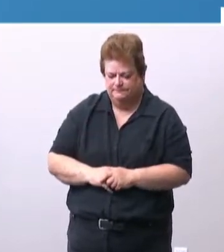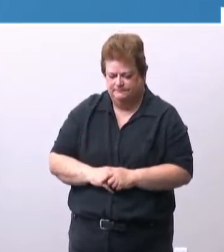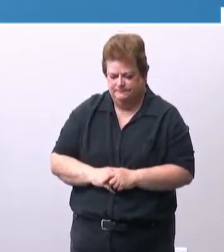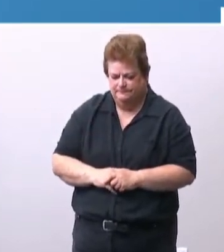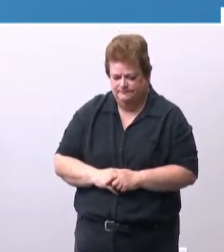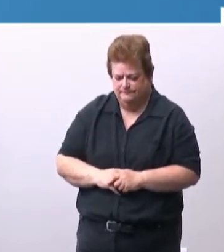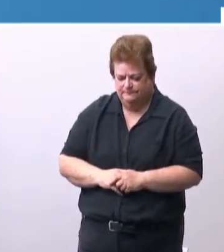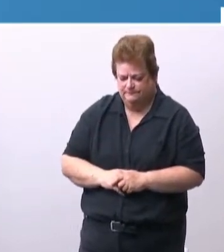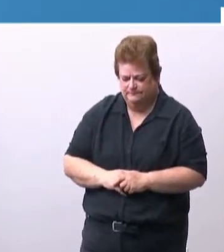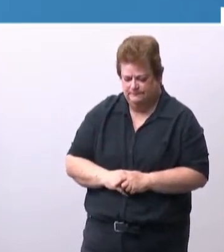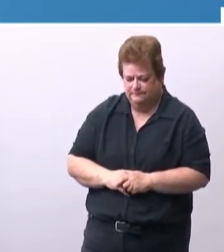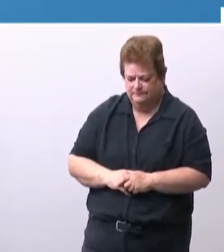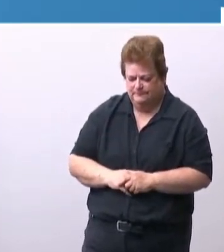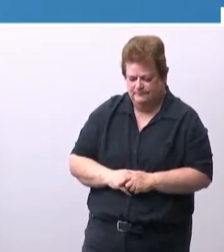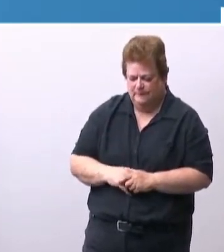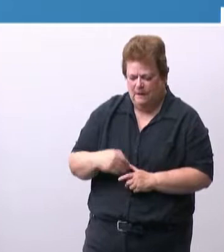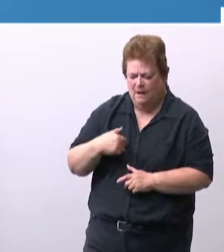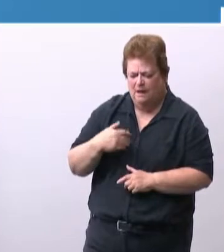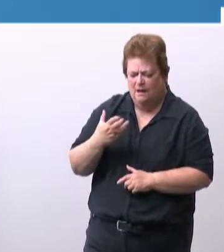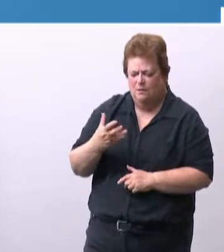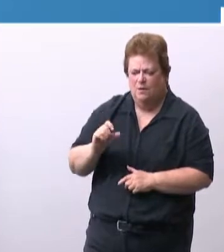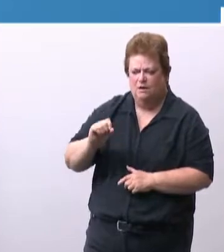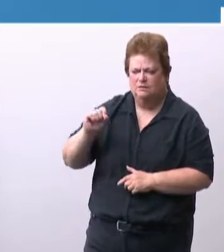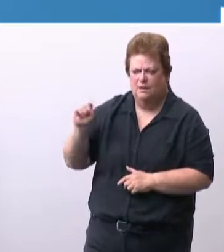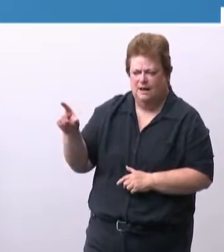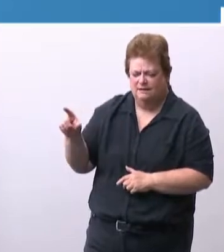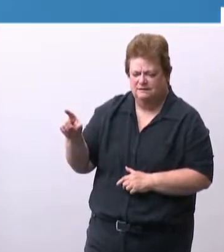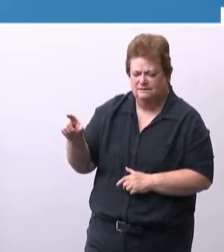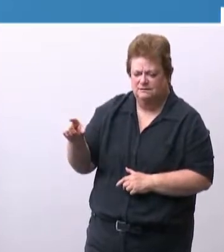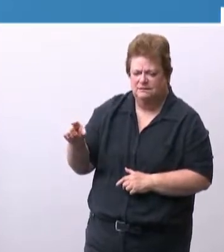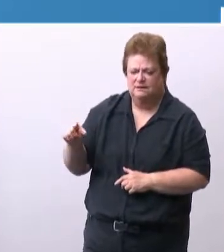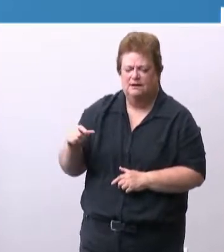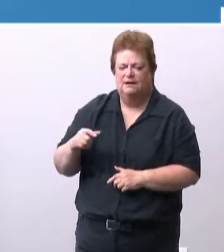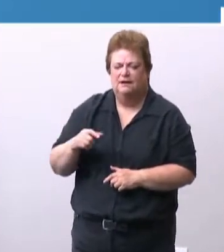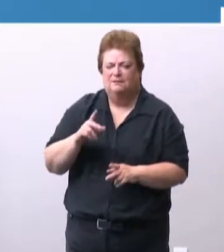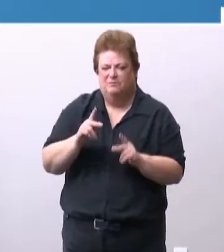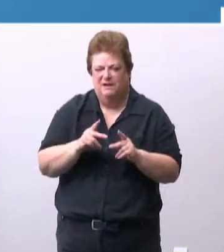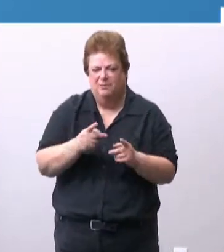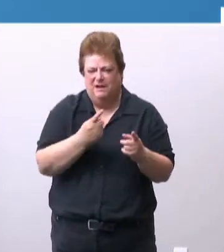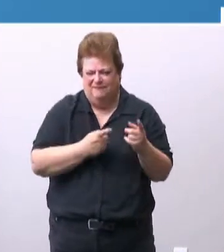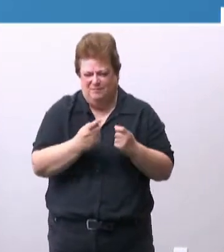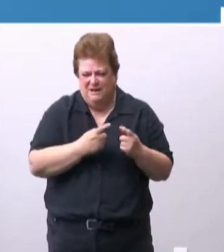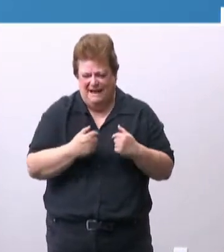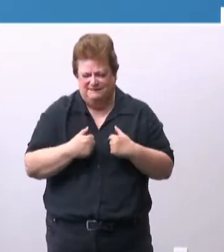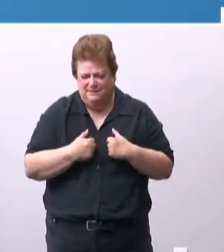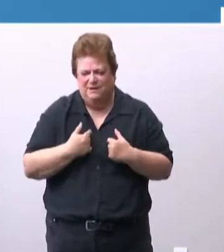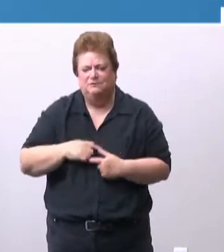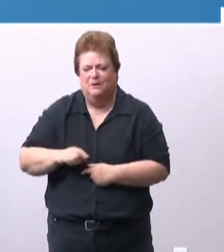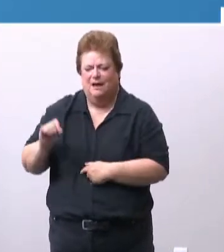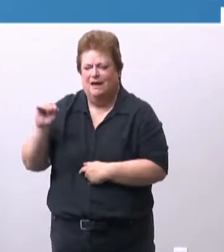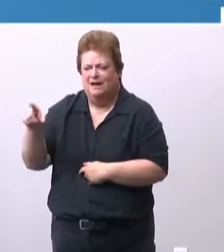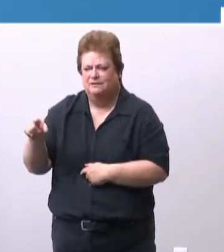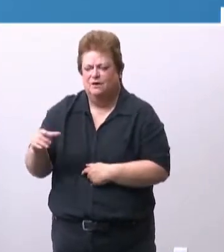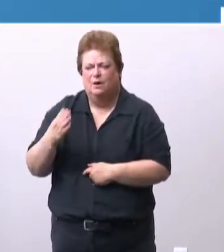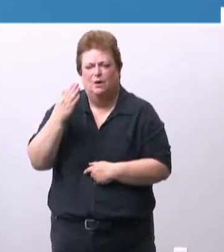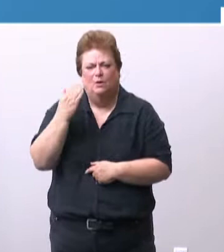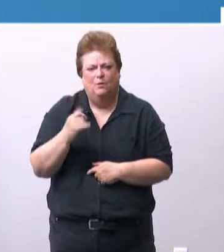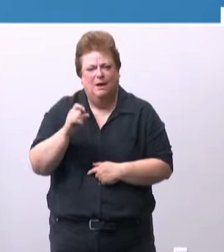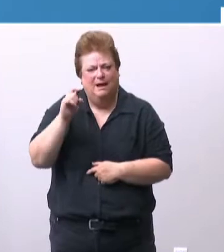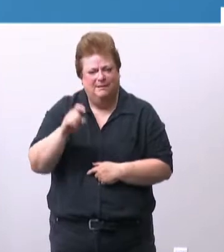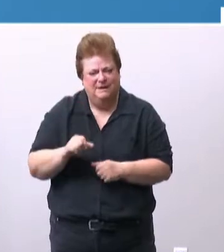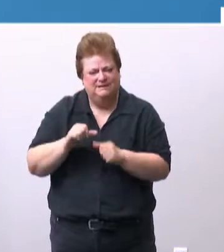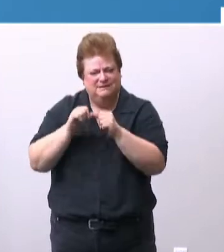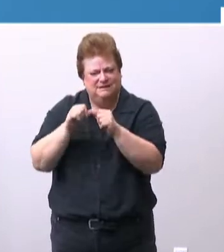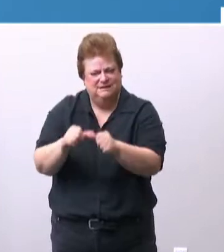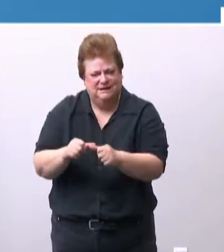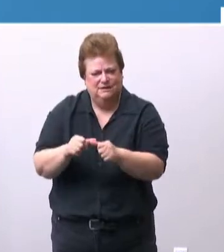Hi, I wanted to ask you, this is a question that I've been getting from people, is why do we need to continue to have a mask